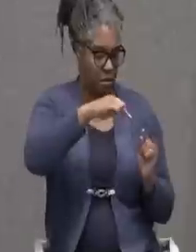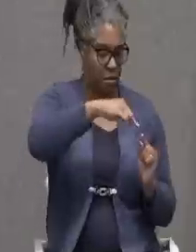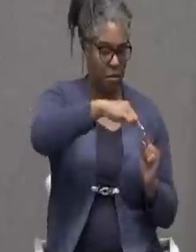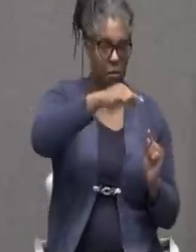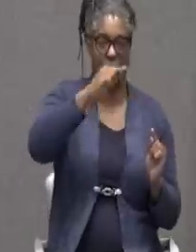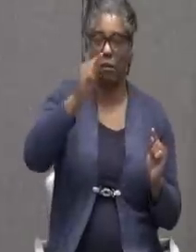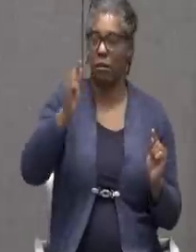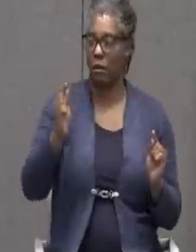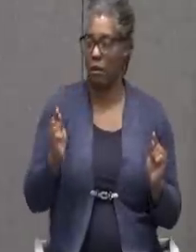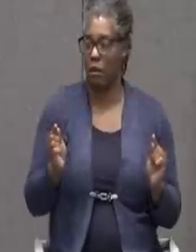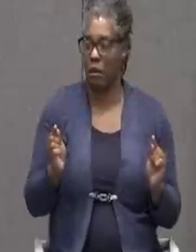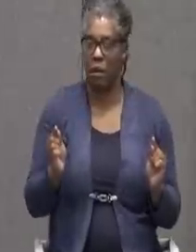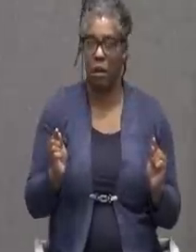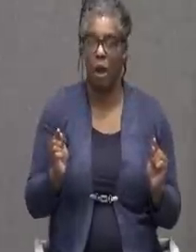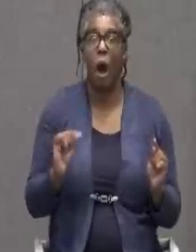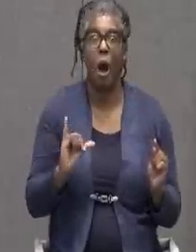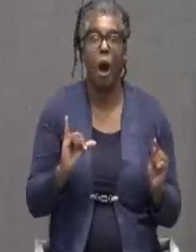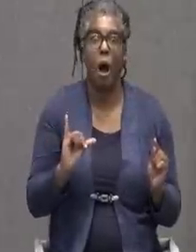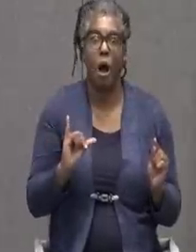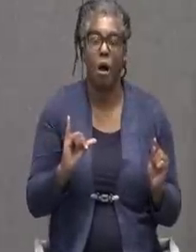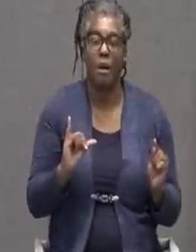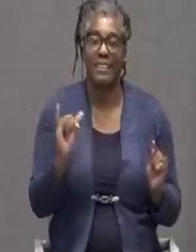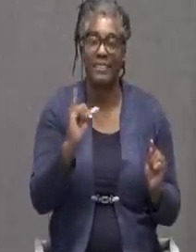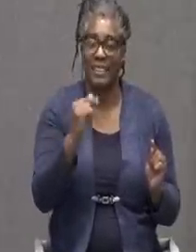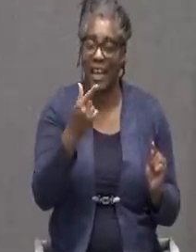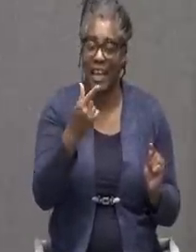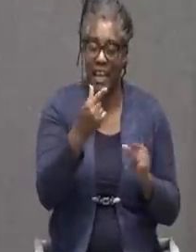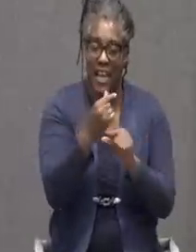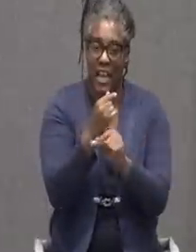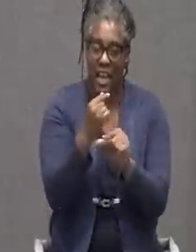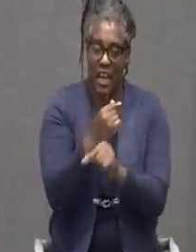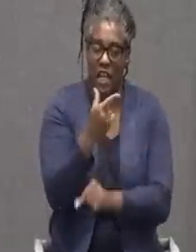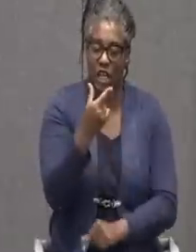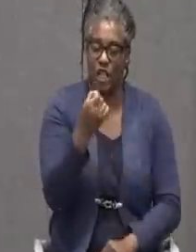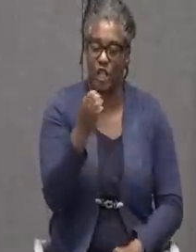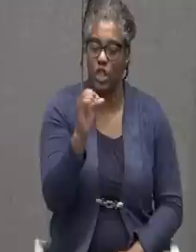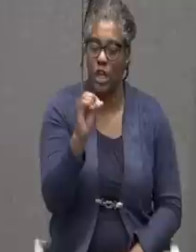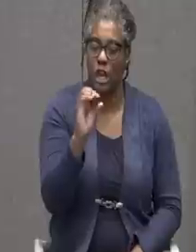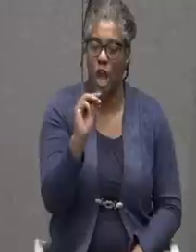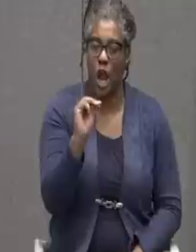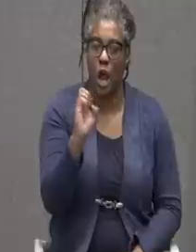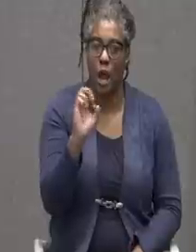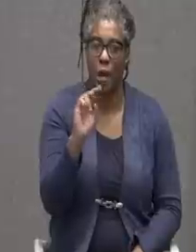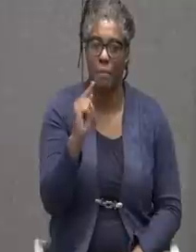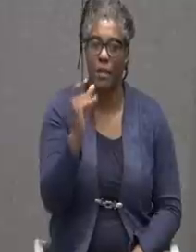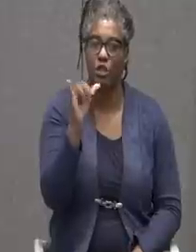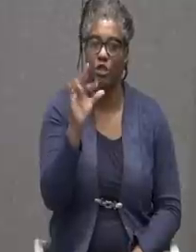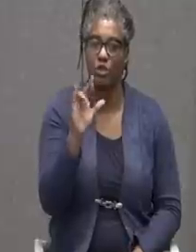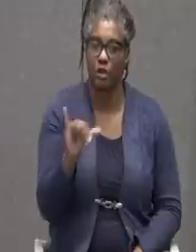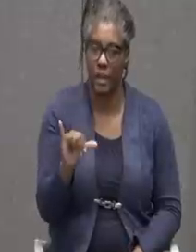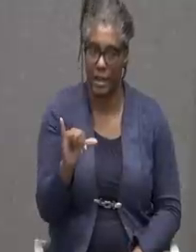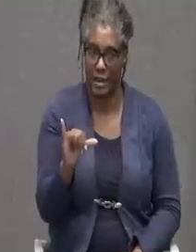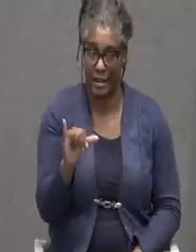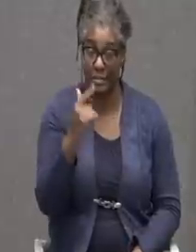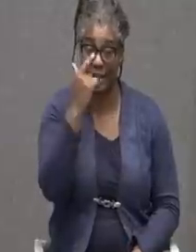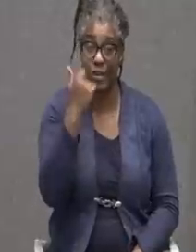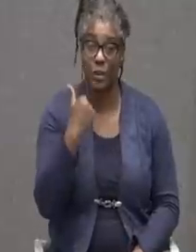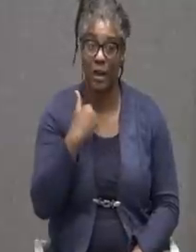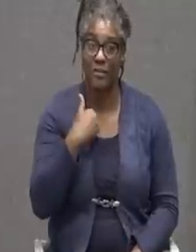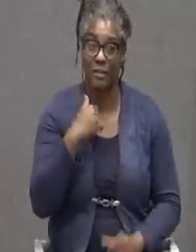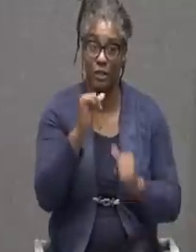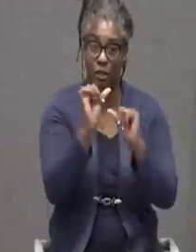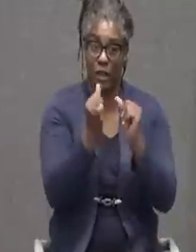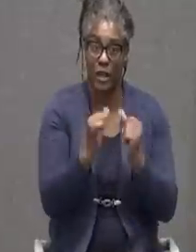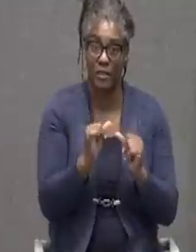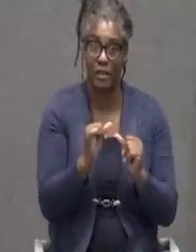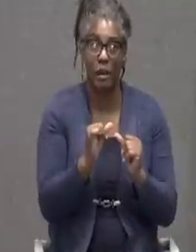oh my gosh, this is like geometry. Yeah, because in geometry, you have these shapes that are appearing.